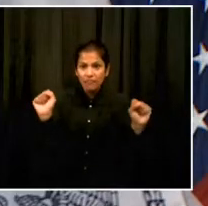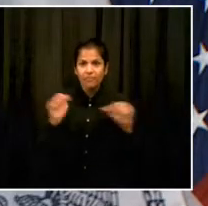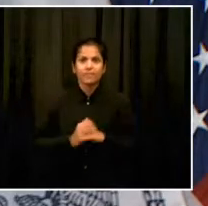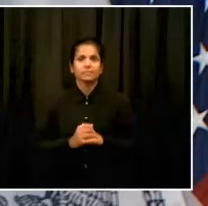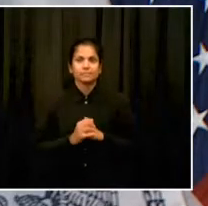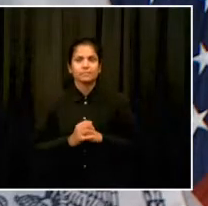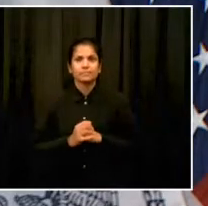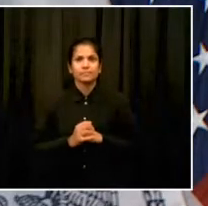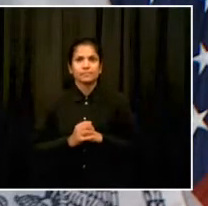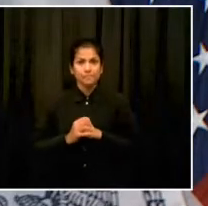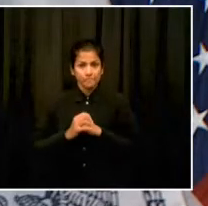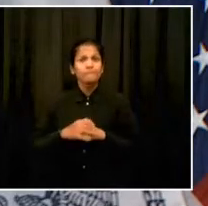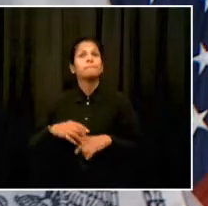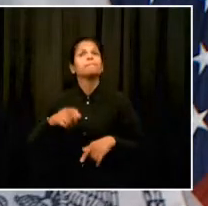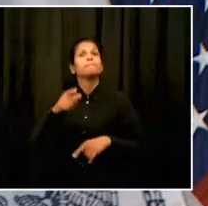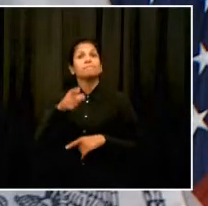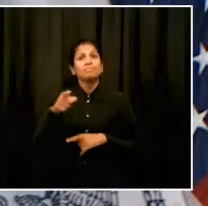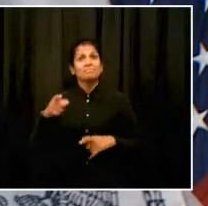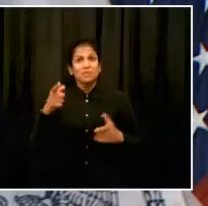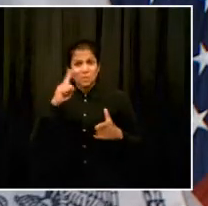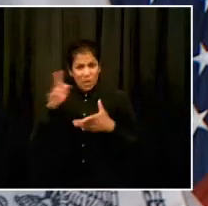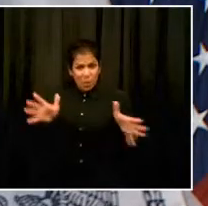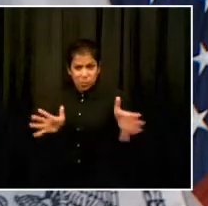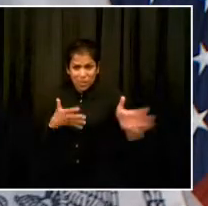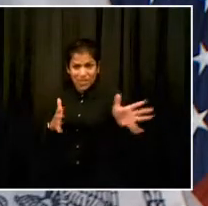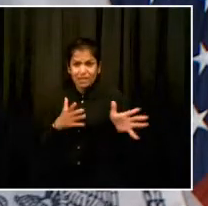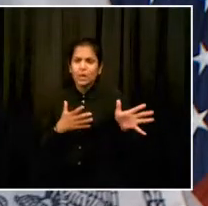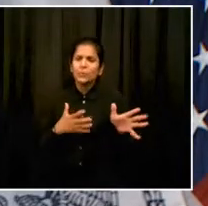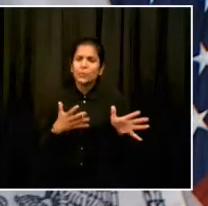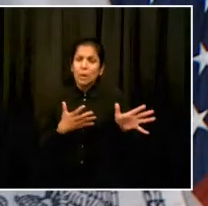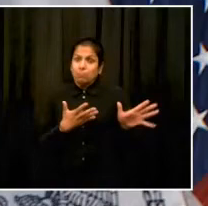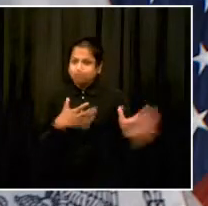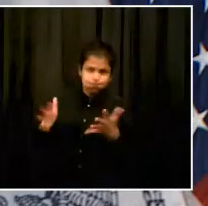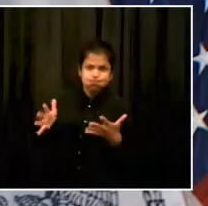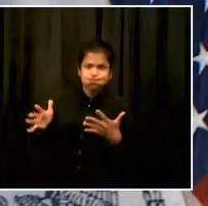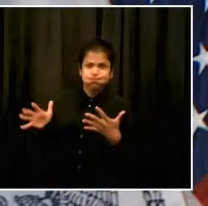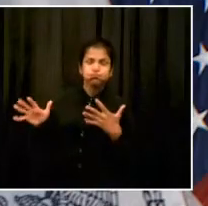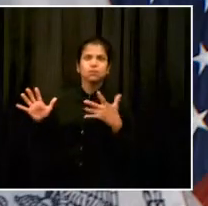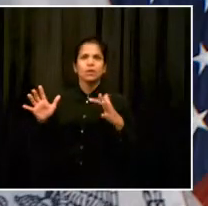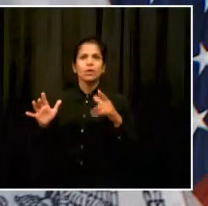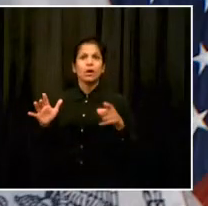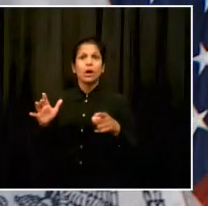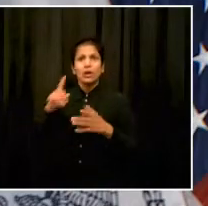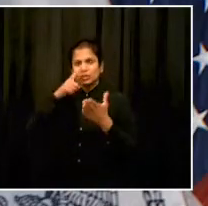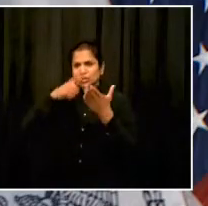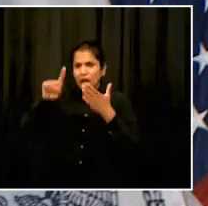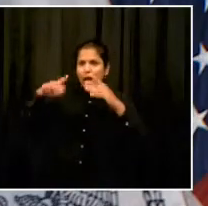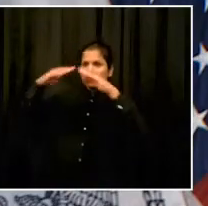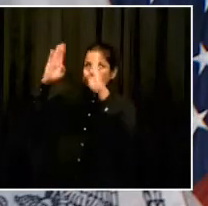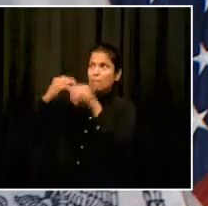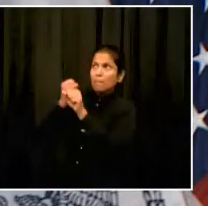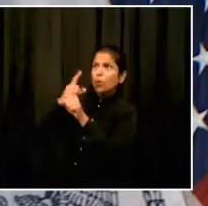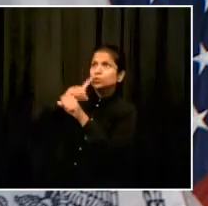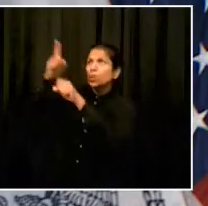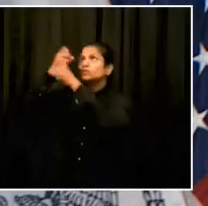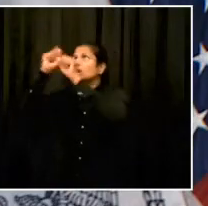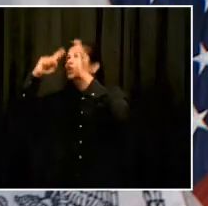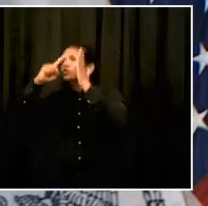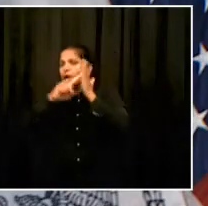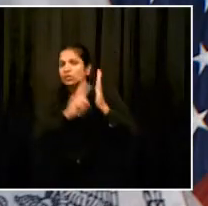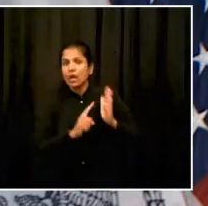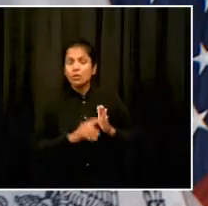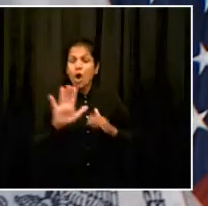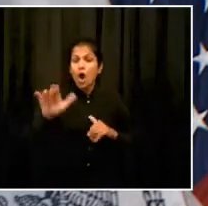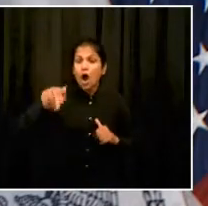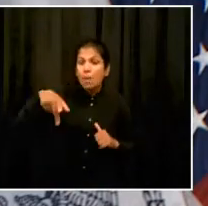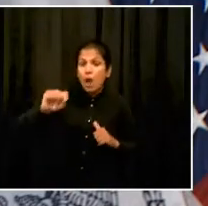around. It's just as smart to take this seriously. It's for a very limited period of time. And as always, look out for your